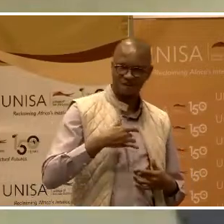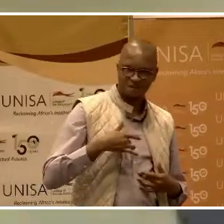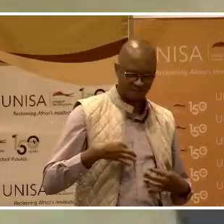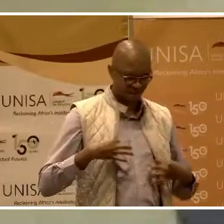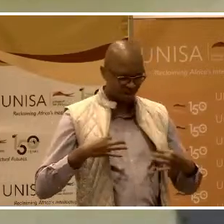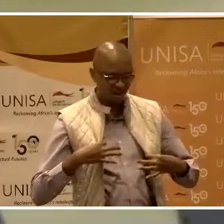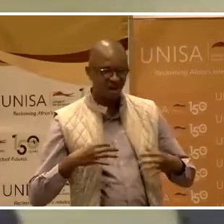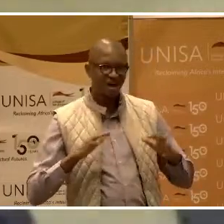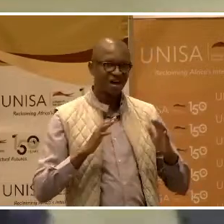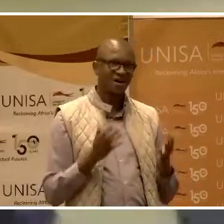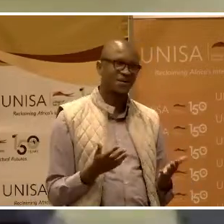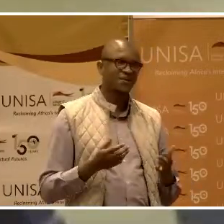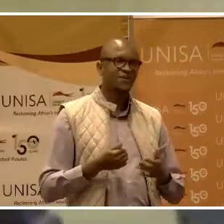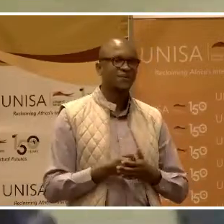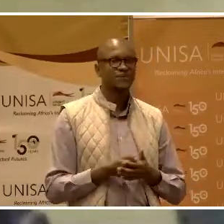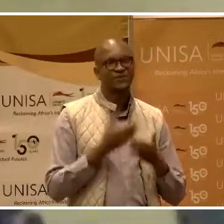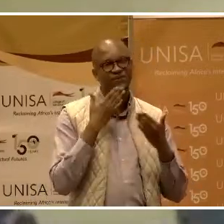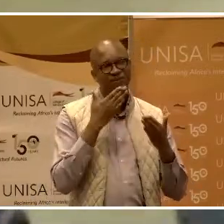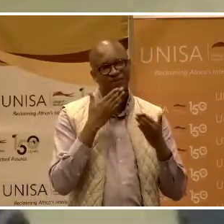thank you very much. Thank you.